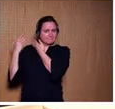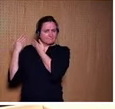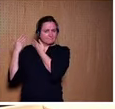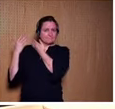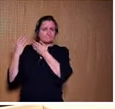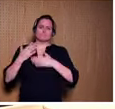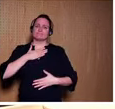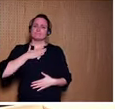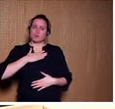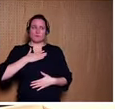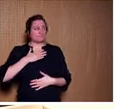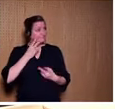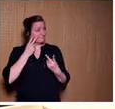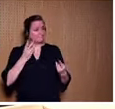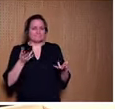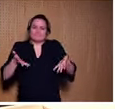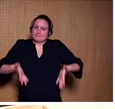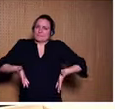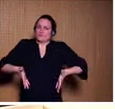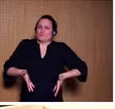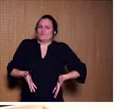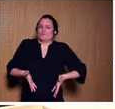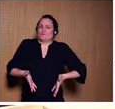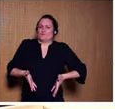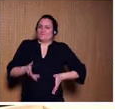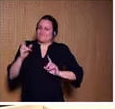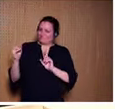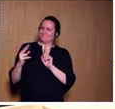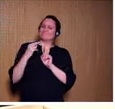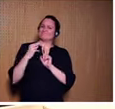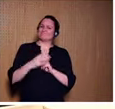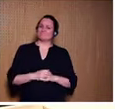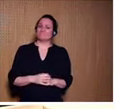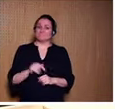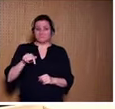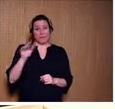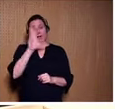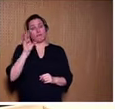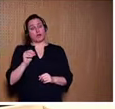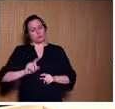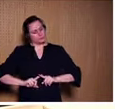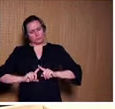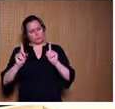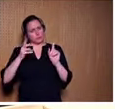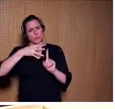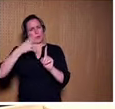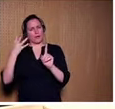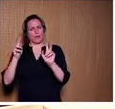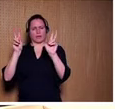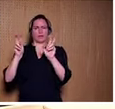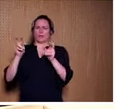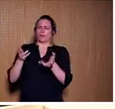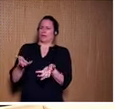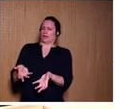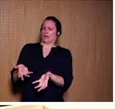the present. They say it is un-African to be queer. The sources of this legislation are